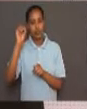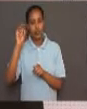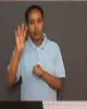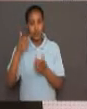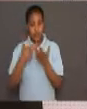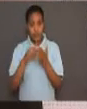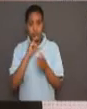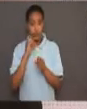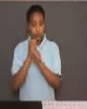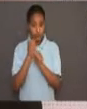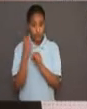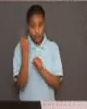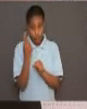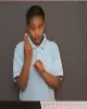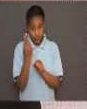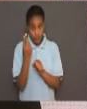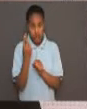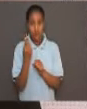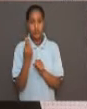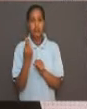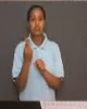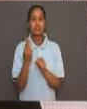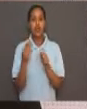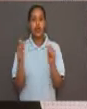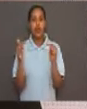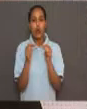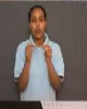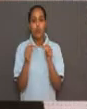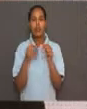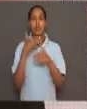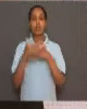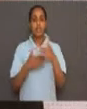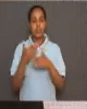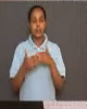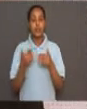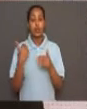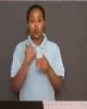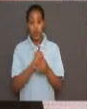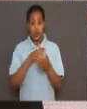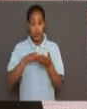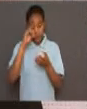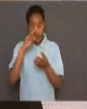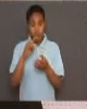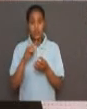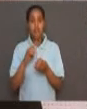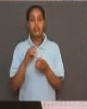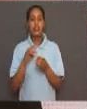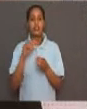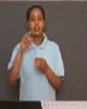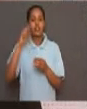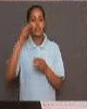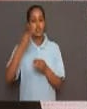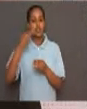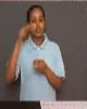is done using the contact process. We learned that sulfuric